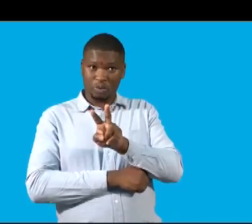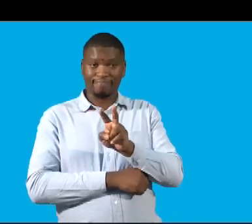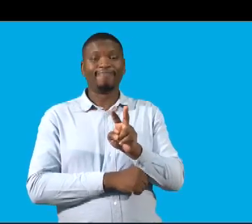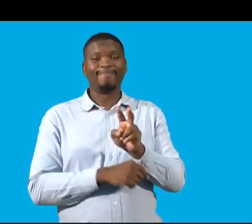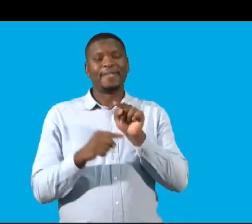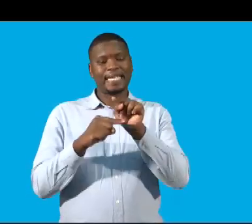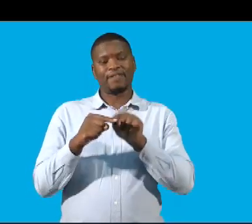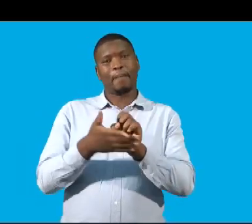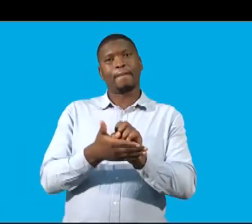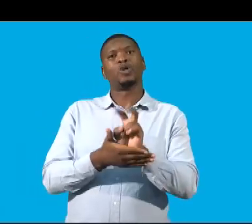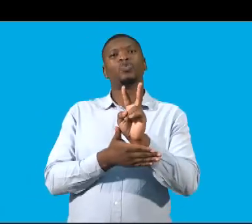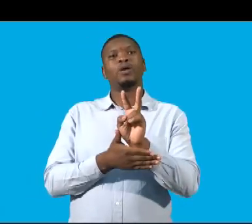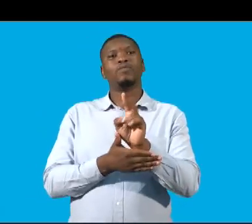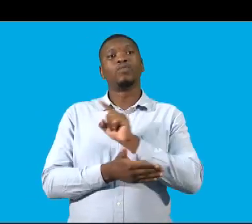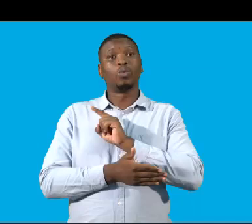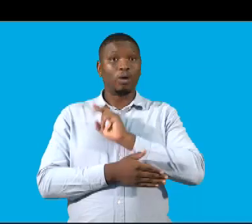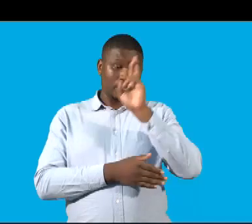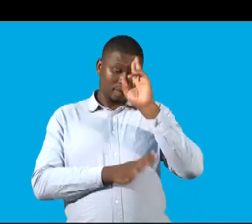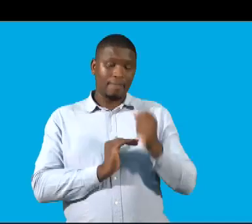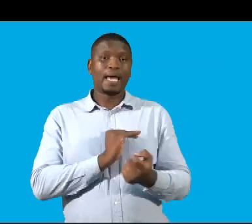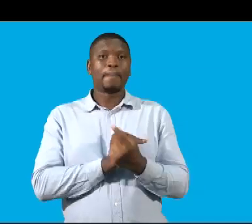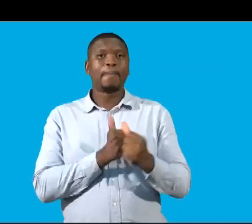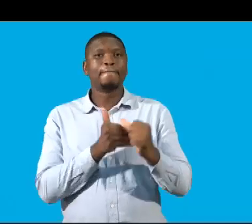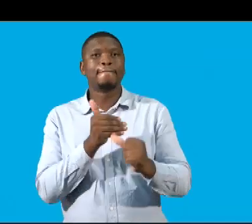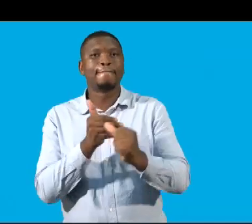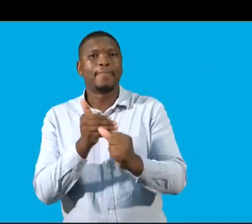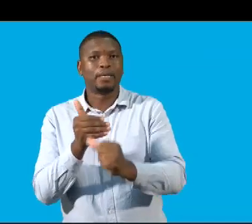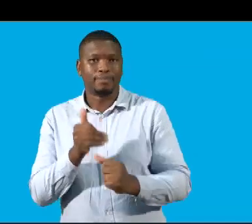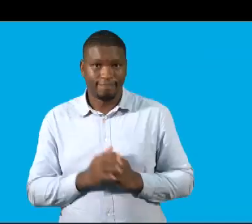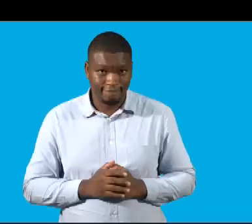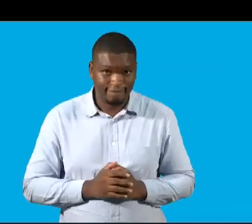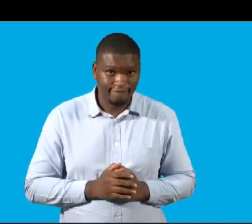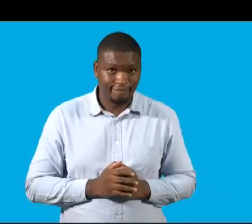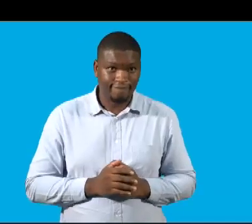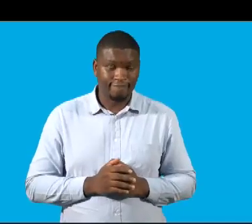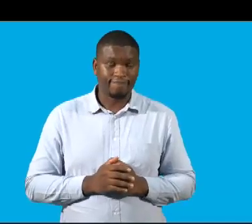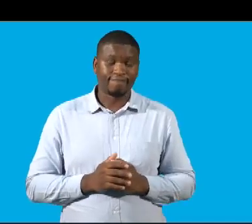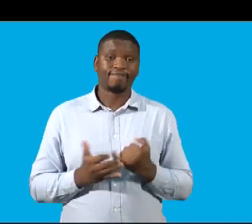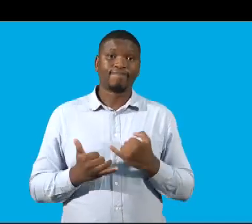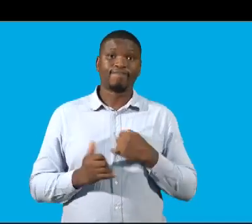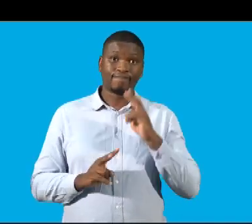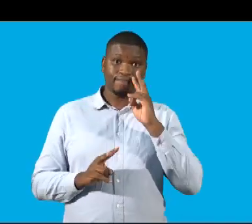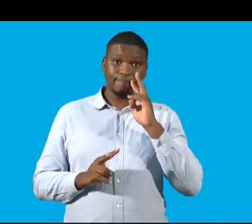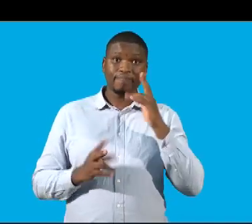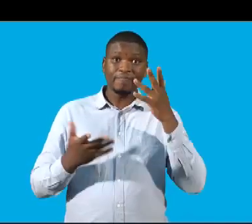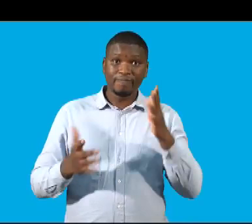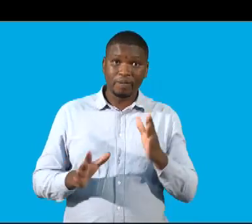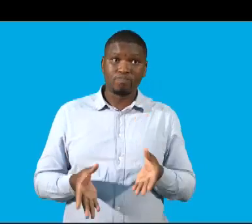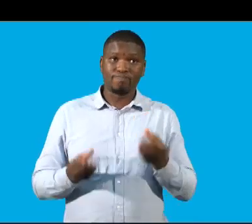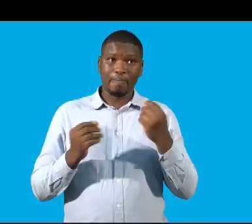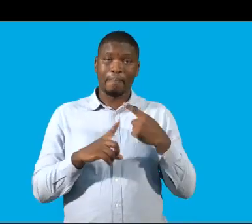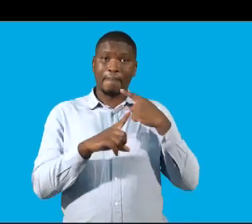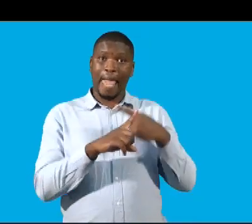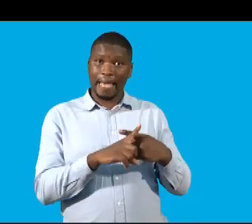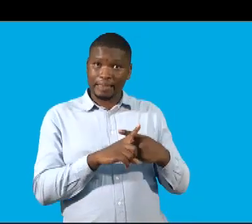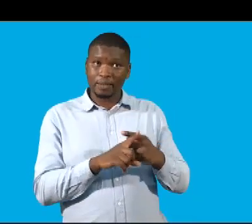0,092, and that is going to be divided by 12 because it is compounded monthly. We are looking for, we have